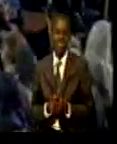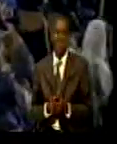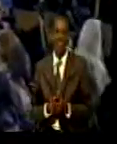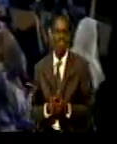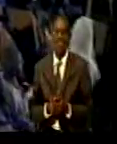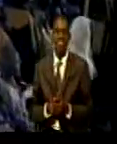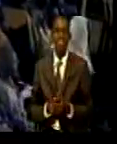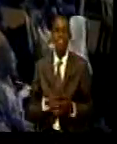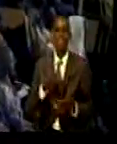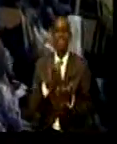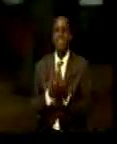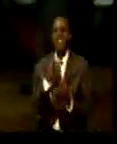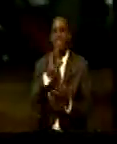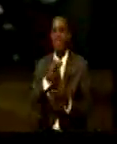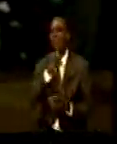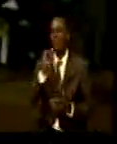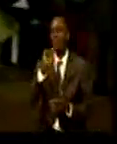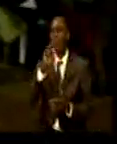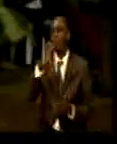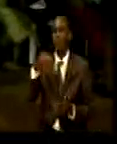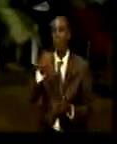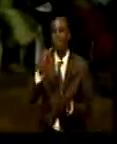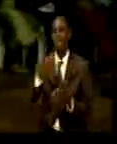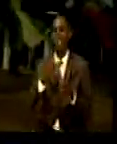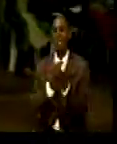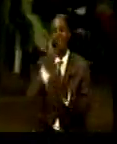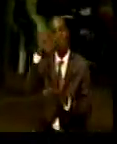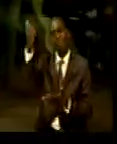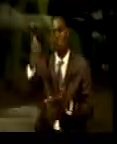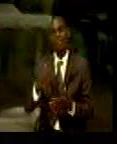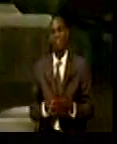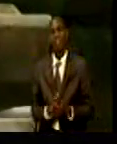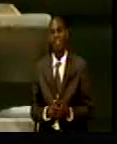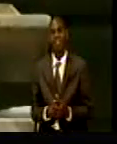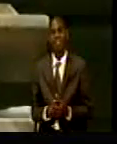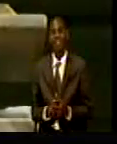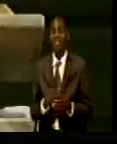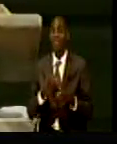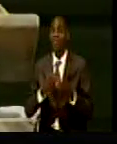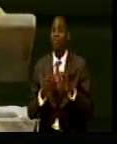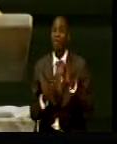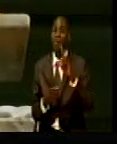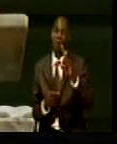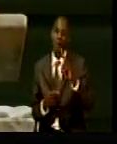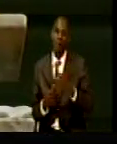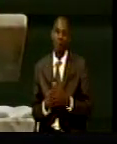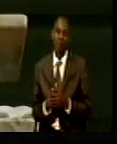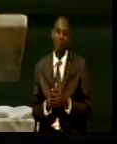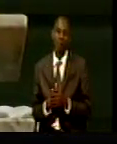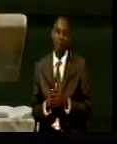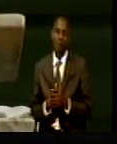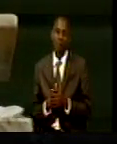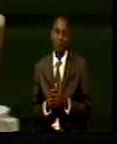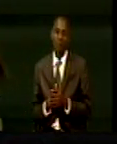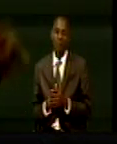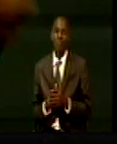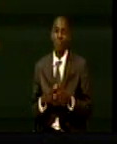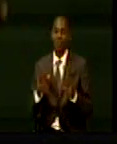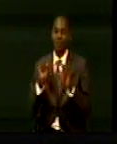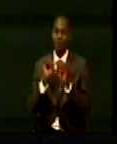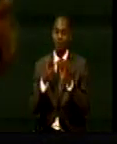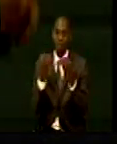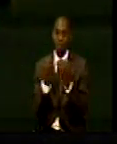Abuja amen. Number one, socially, you're standing